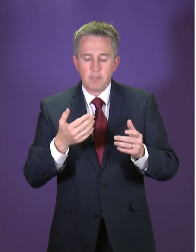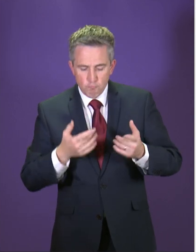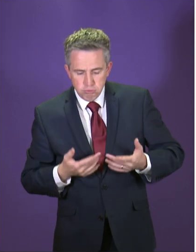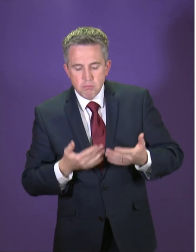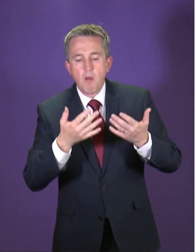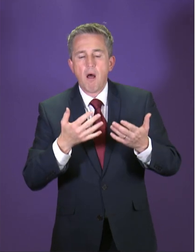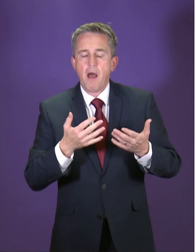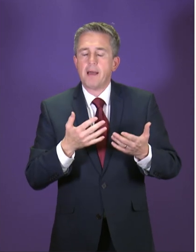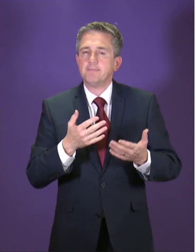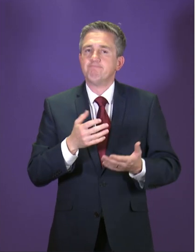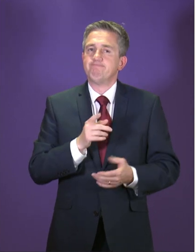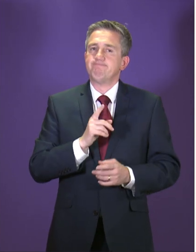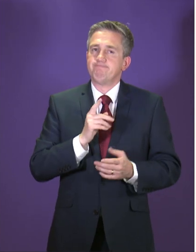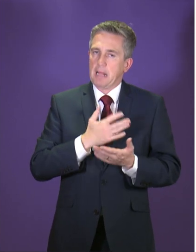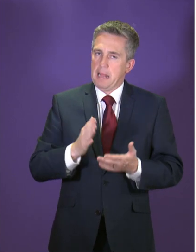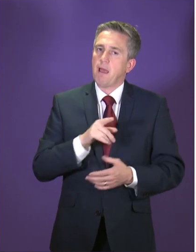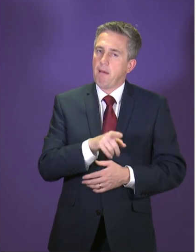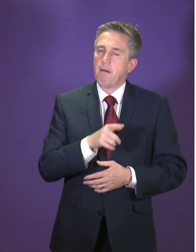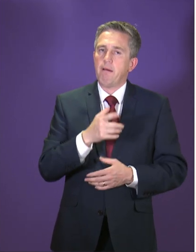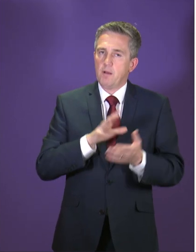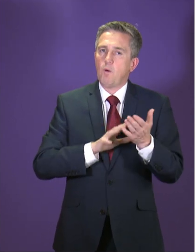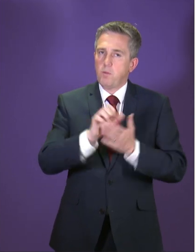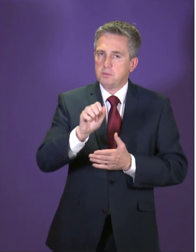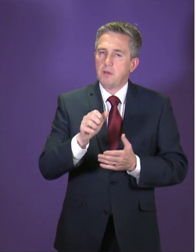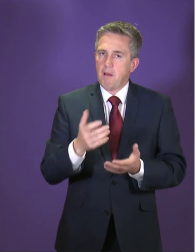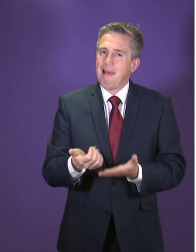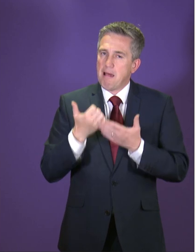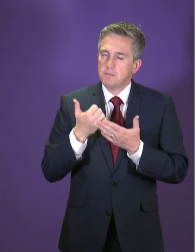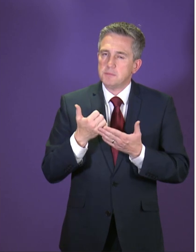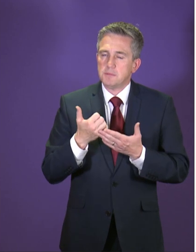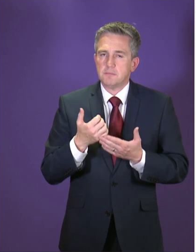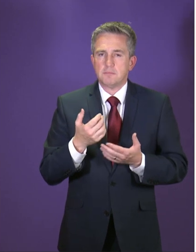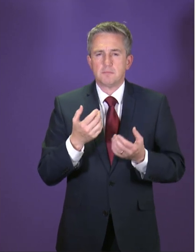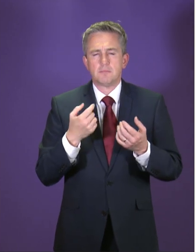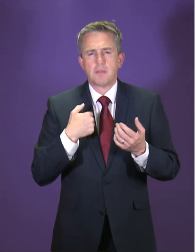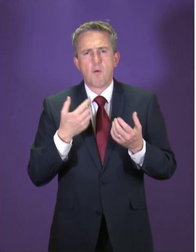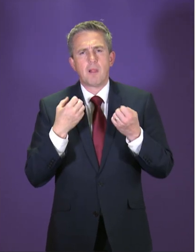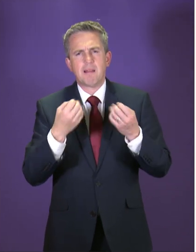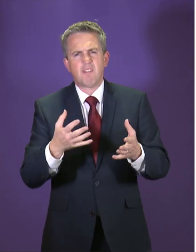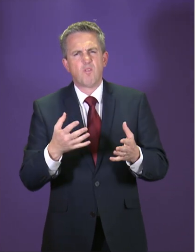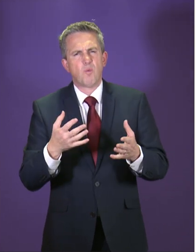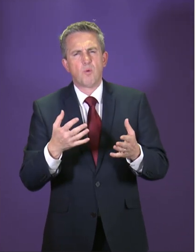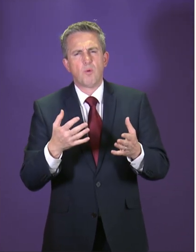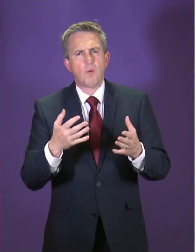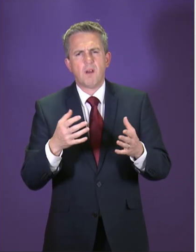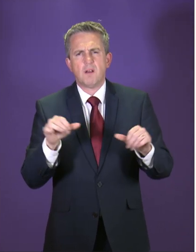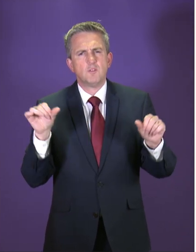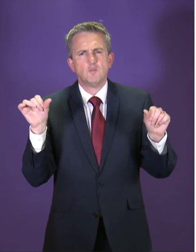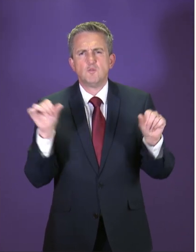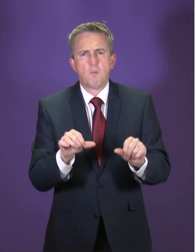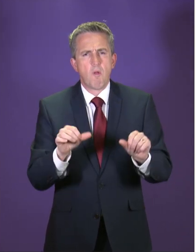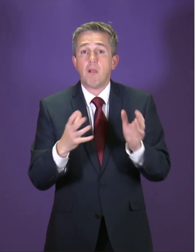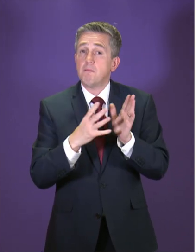realizing its power. For instance, I'll share with you a very, very